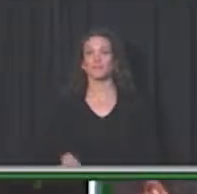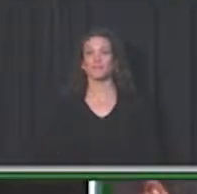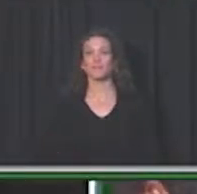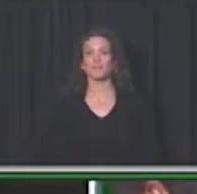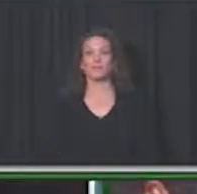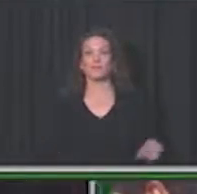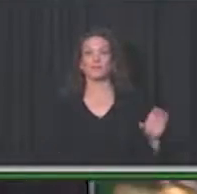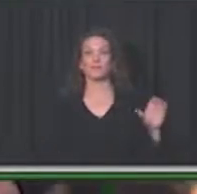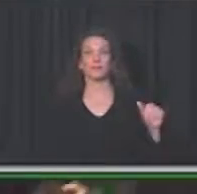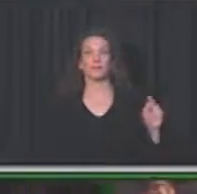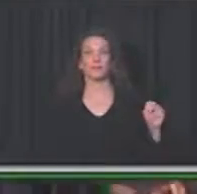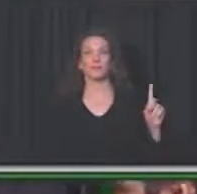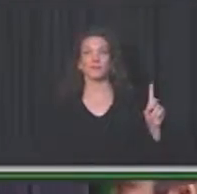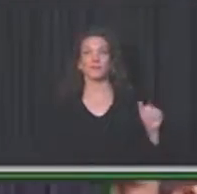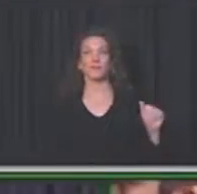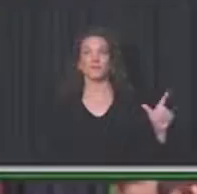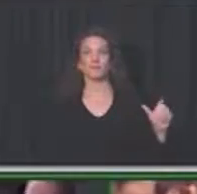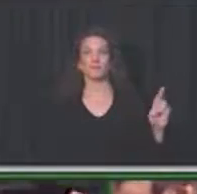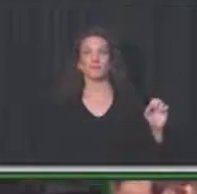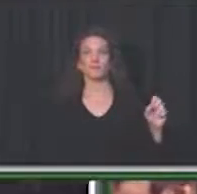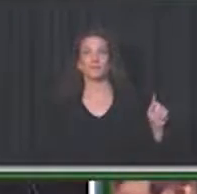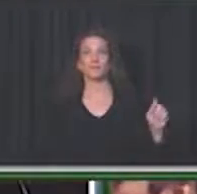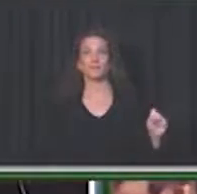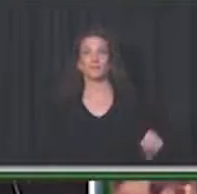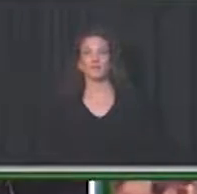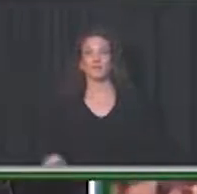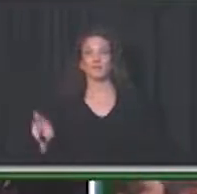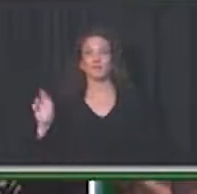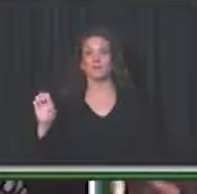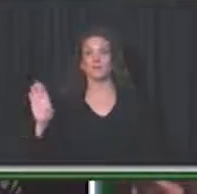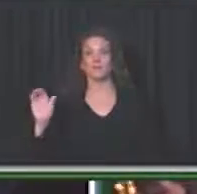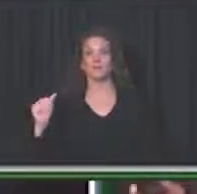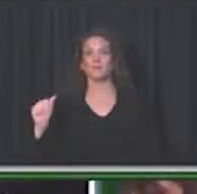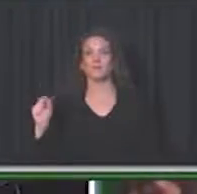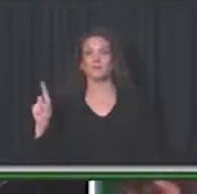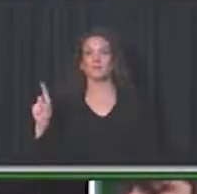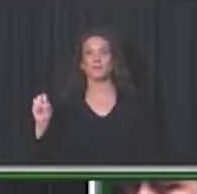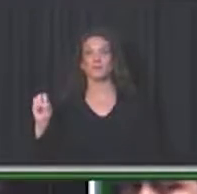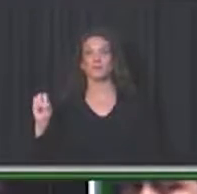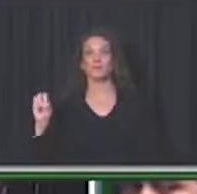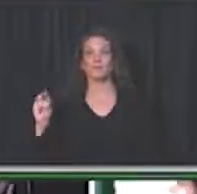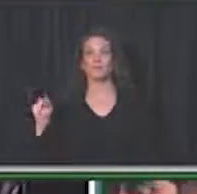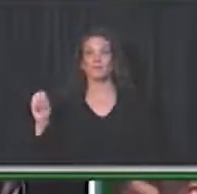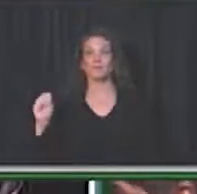Kendall Roberts. Rebecca Diane Johnson.